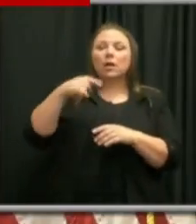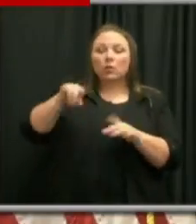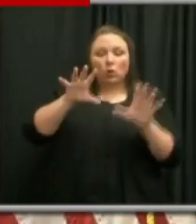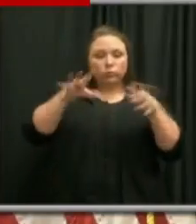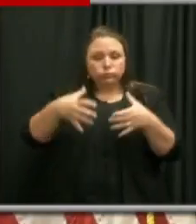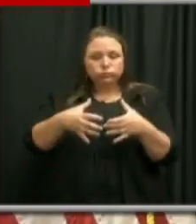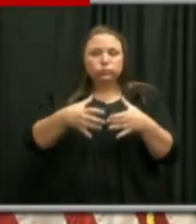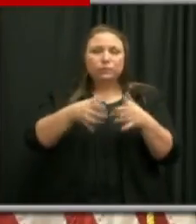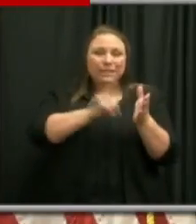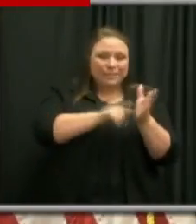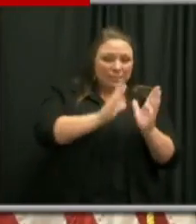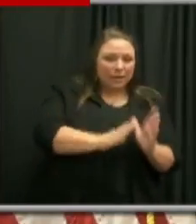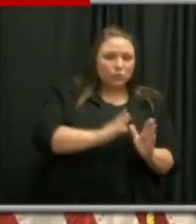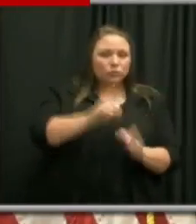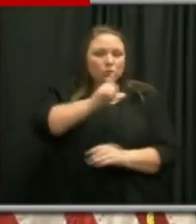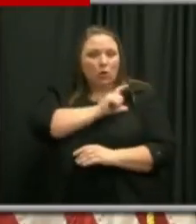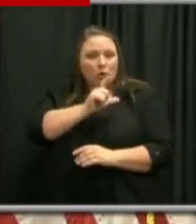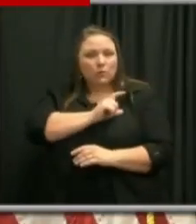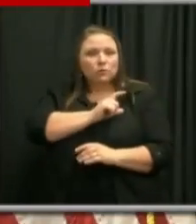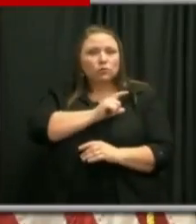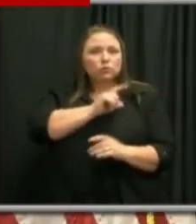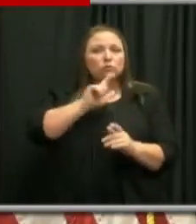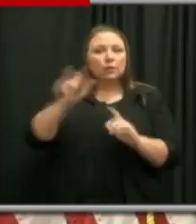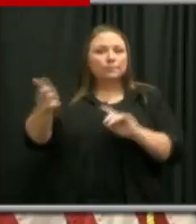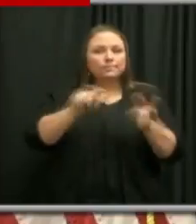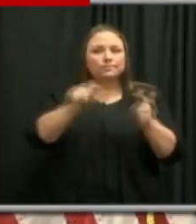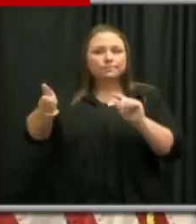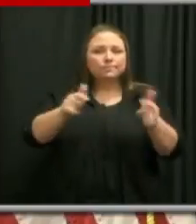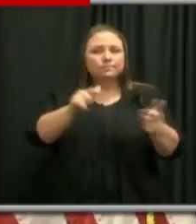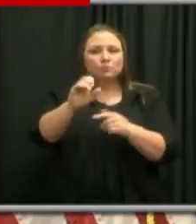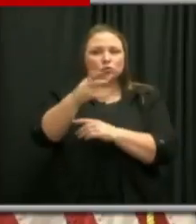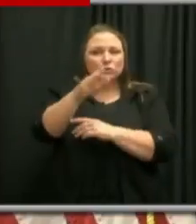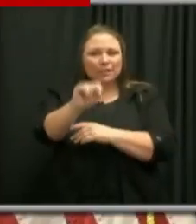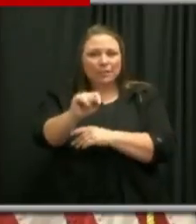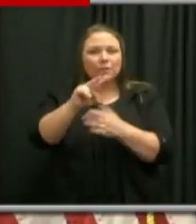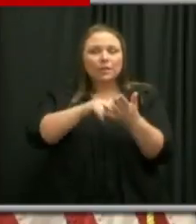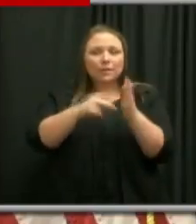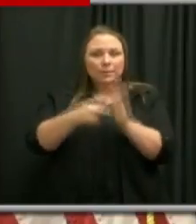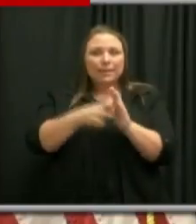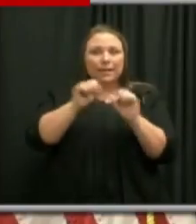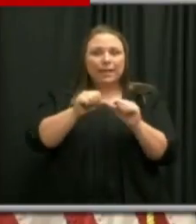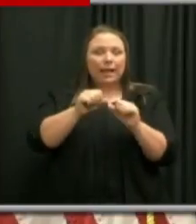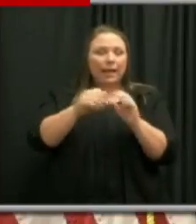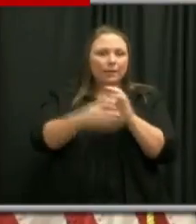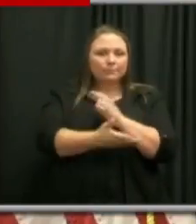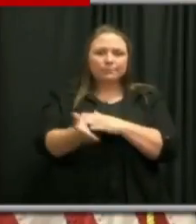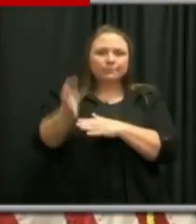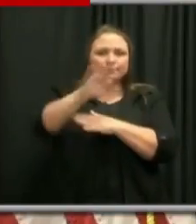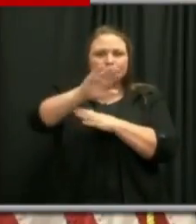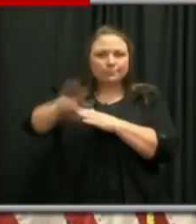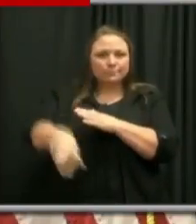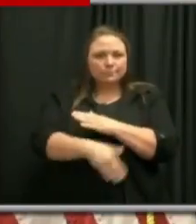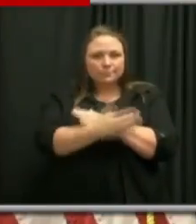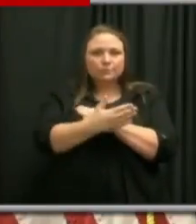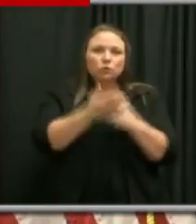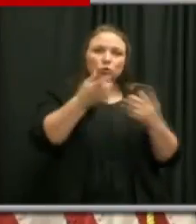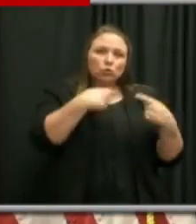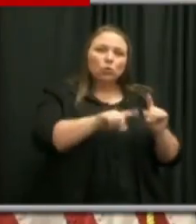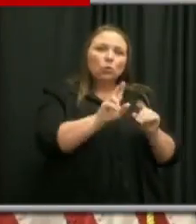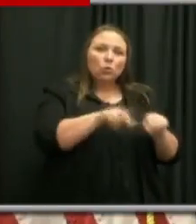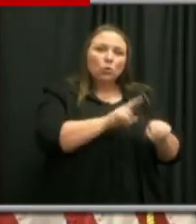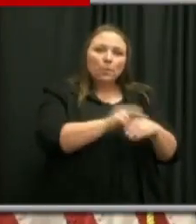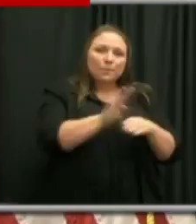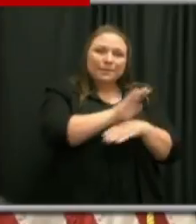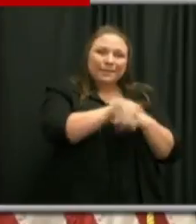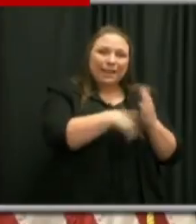and police officers are working alternate shifts, so that allows us to conduct visits not only during regular business hours,